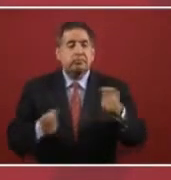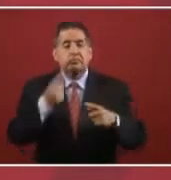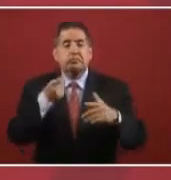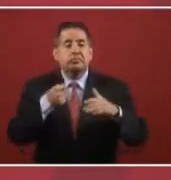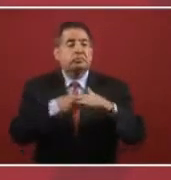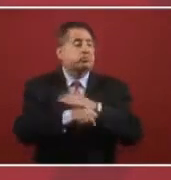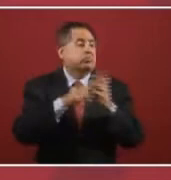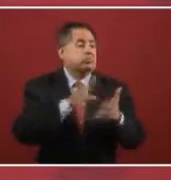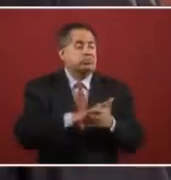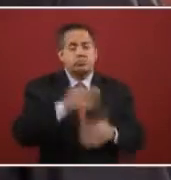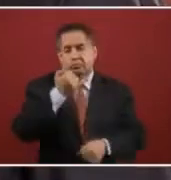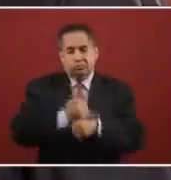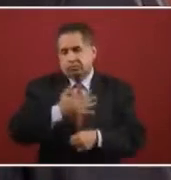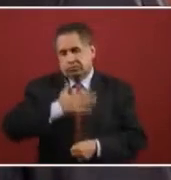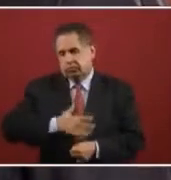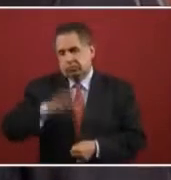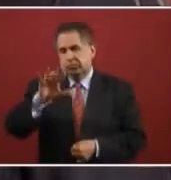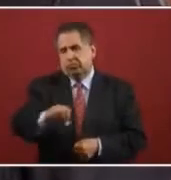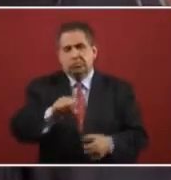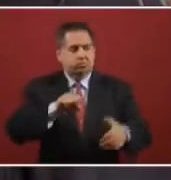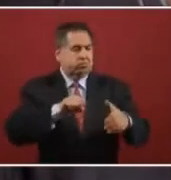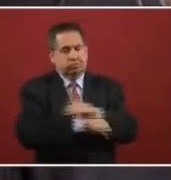that were unjustly